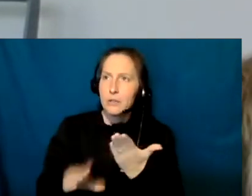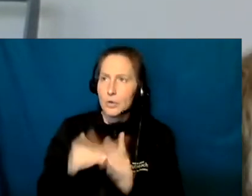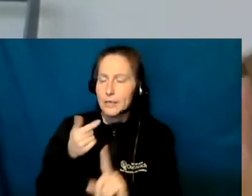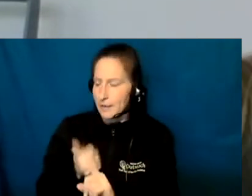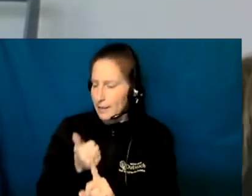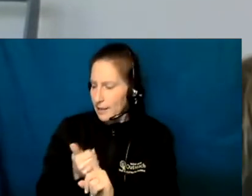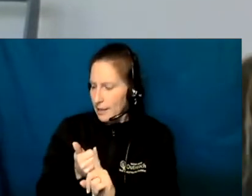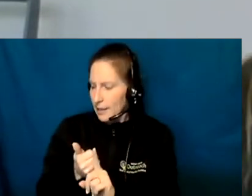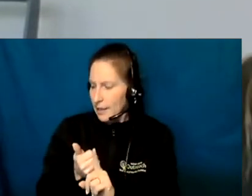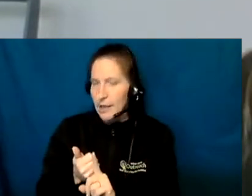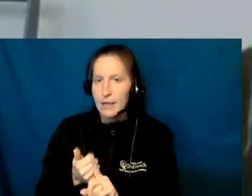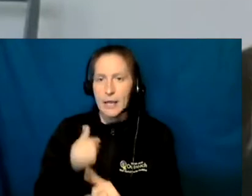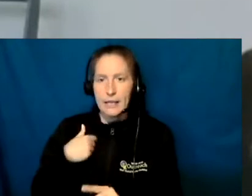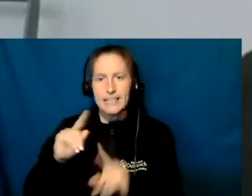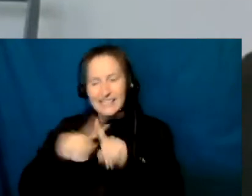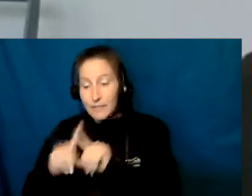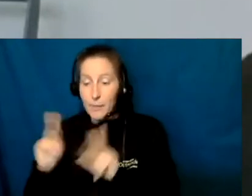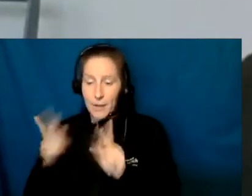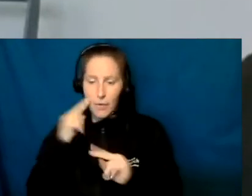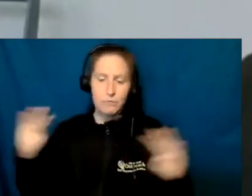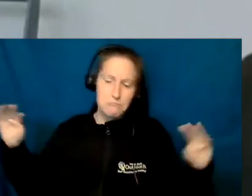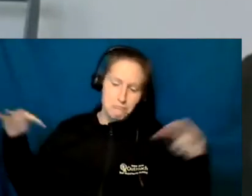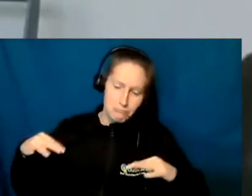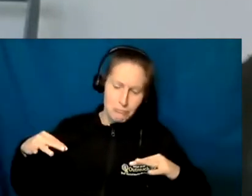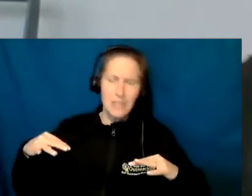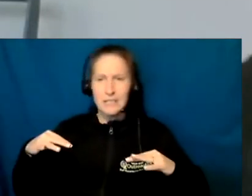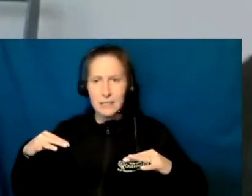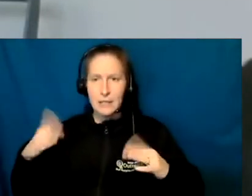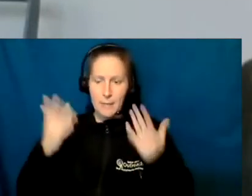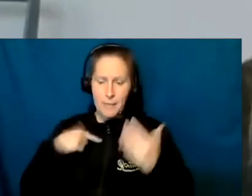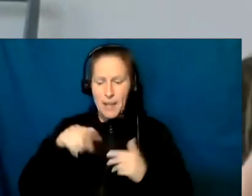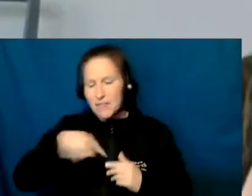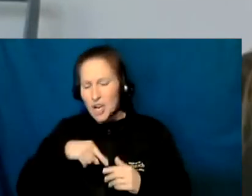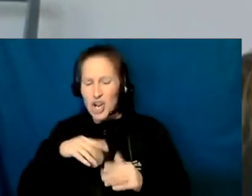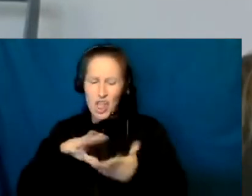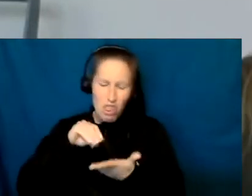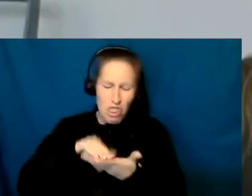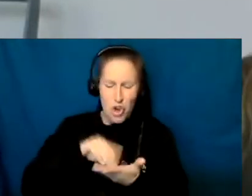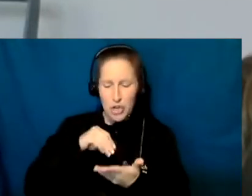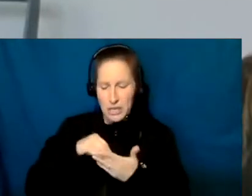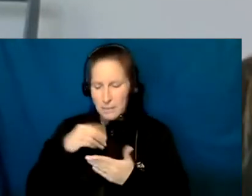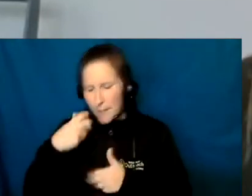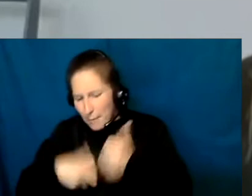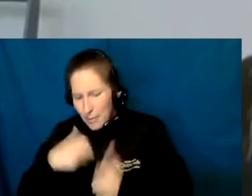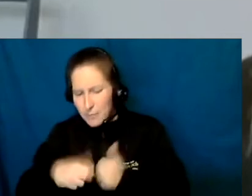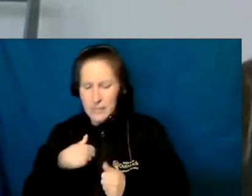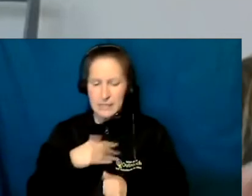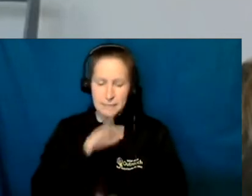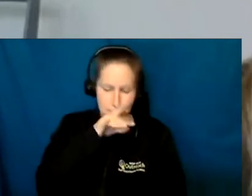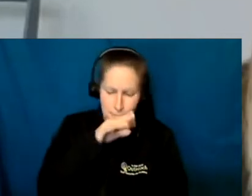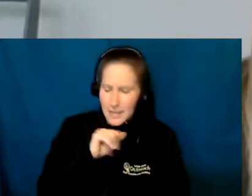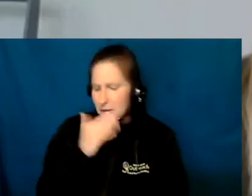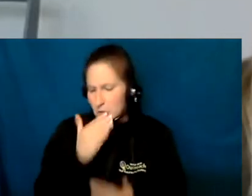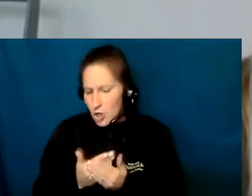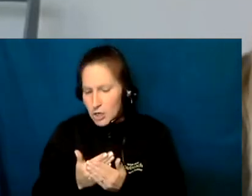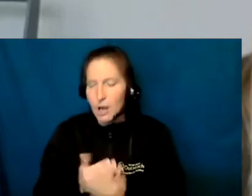a team of people looks at them and thinks maybe they are having trouble learning and trouble saying things, and then all of a sudden we